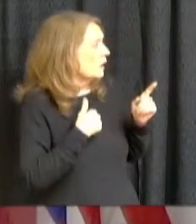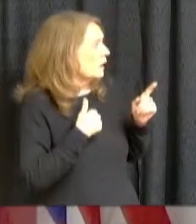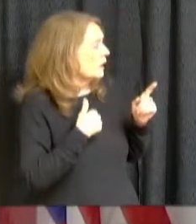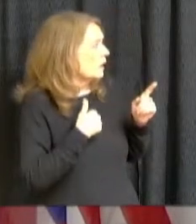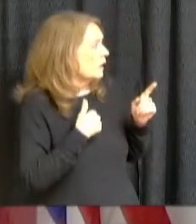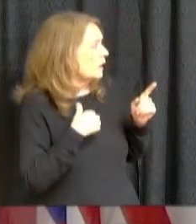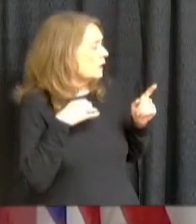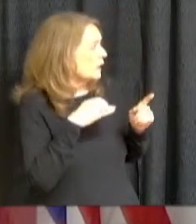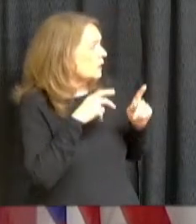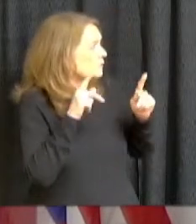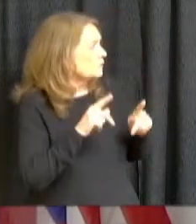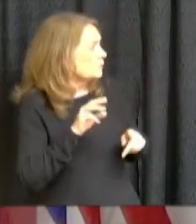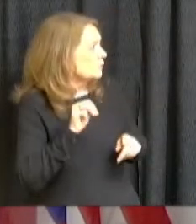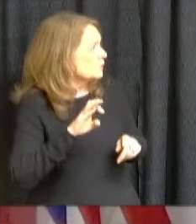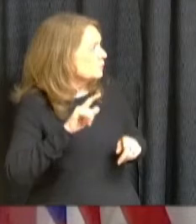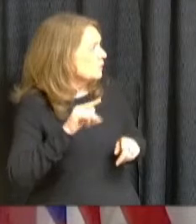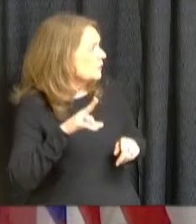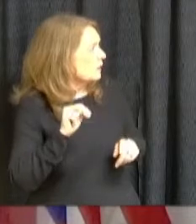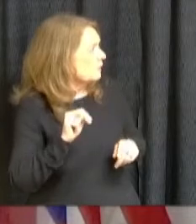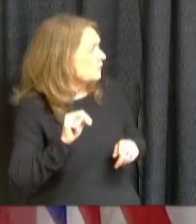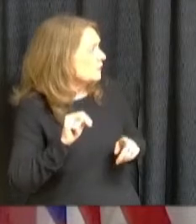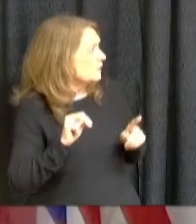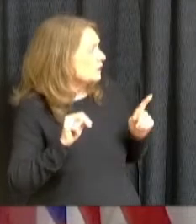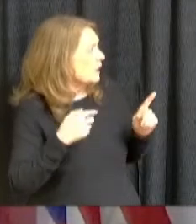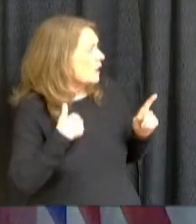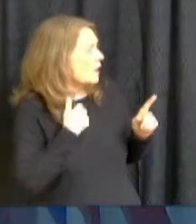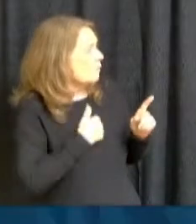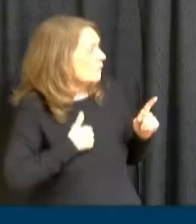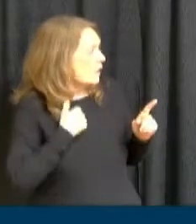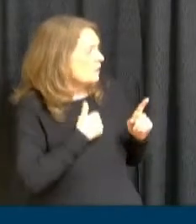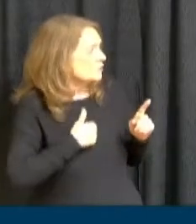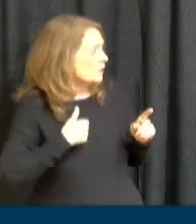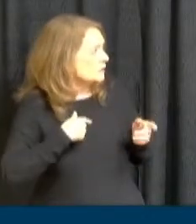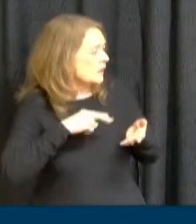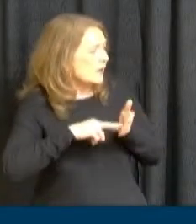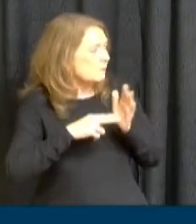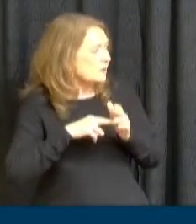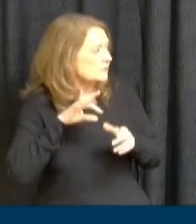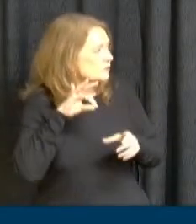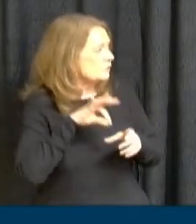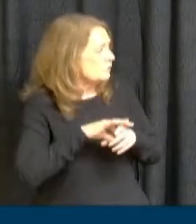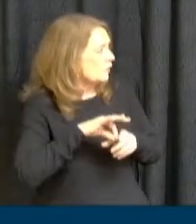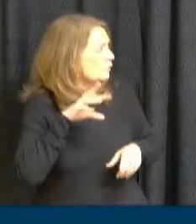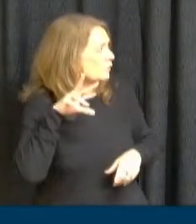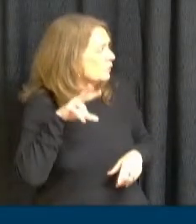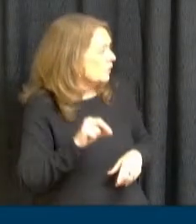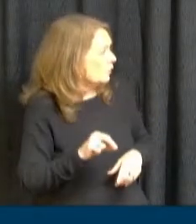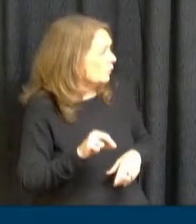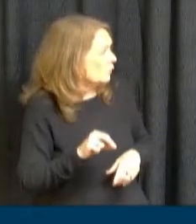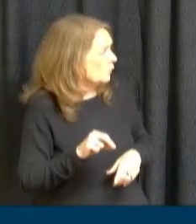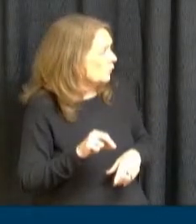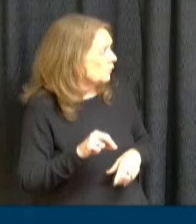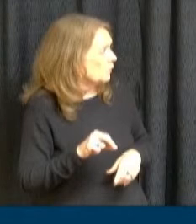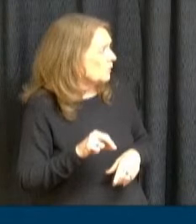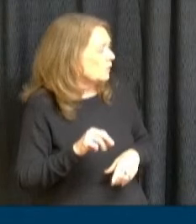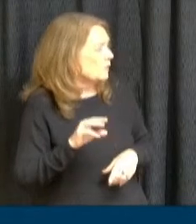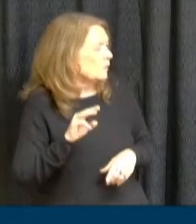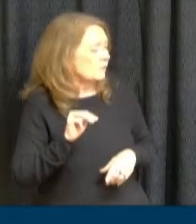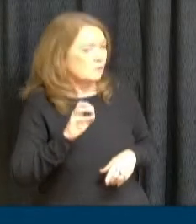Okay, Councilperson McLaughlin, you recognized. I apologize. I meant to vote no. Okay. Madam